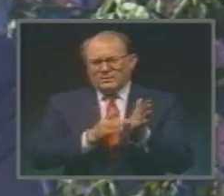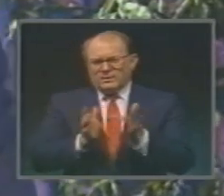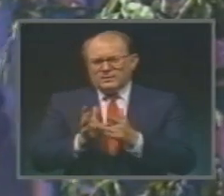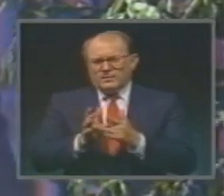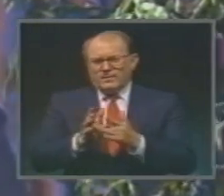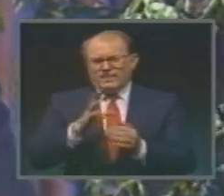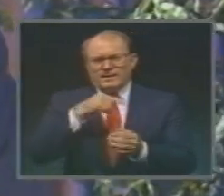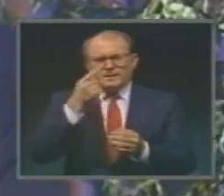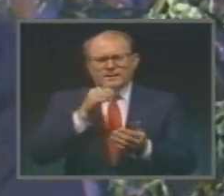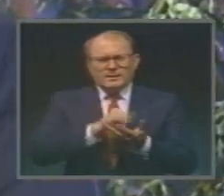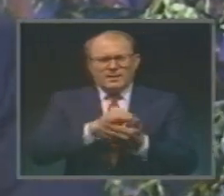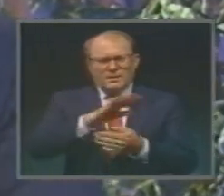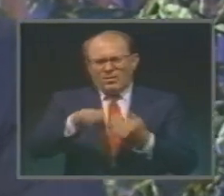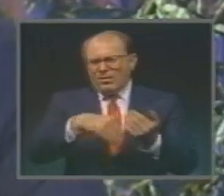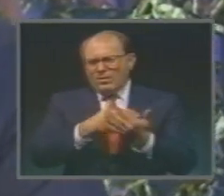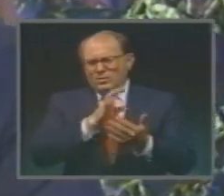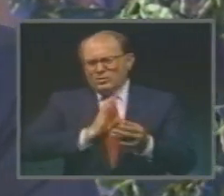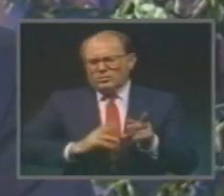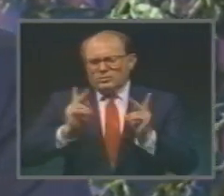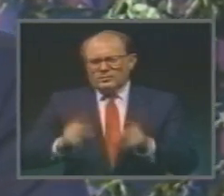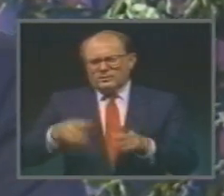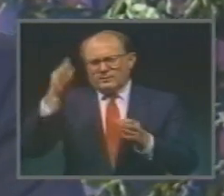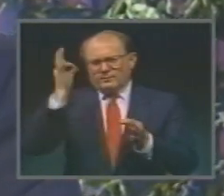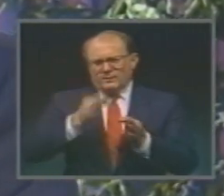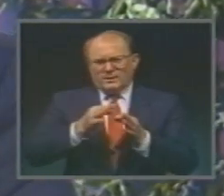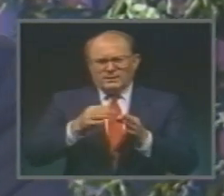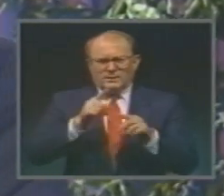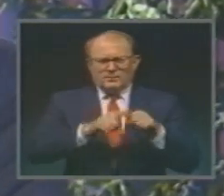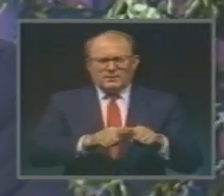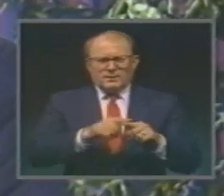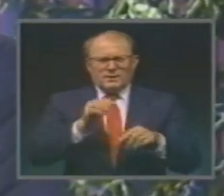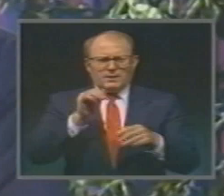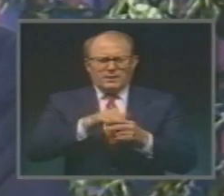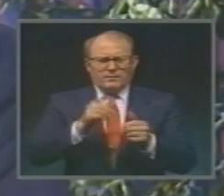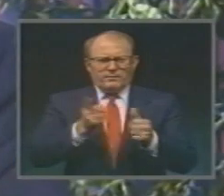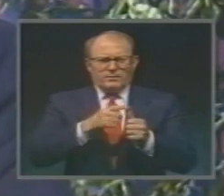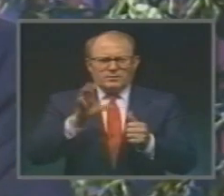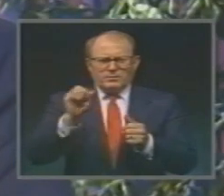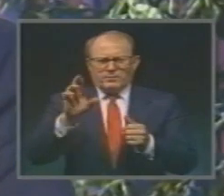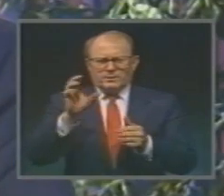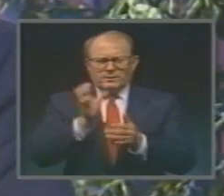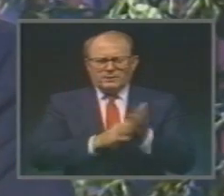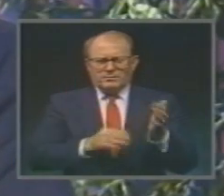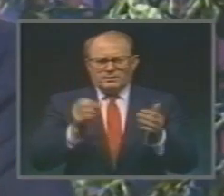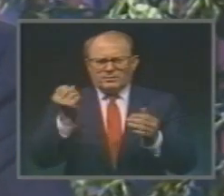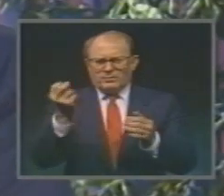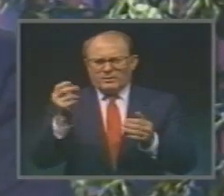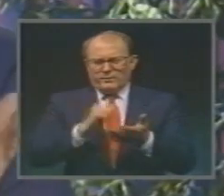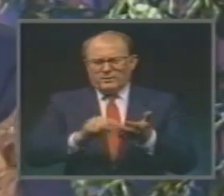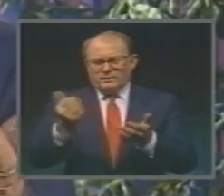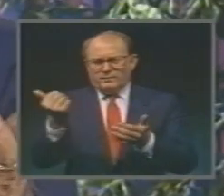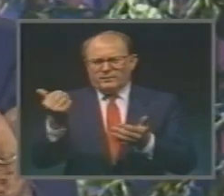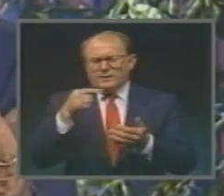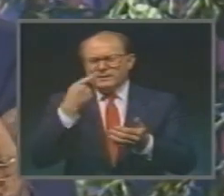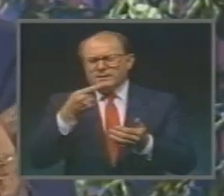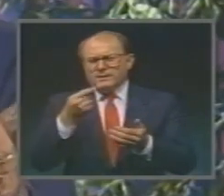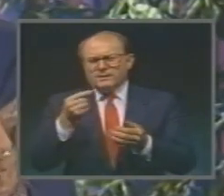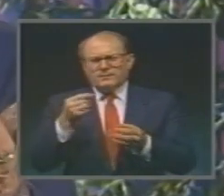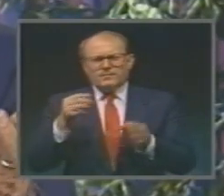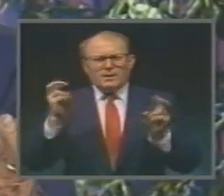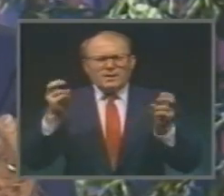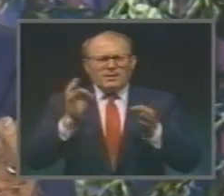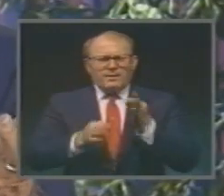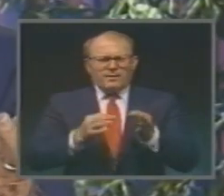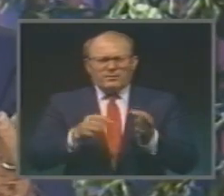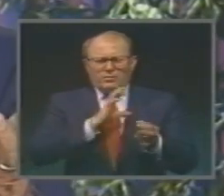that the entire Christian faith depends on it. In 1 Corinthians 15, verse 12, he asks, "Now if Christ be preached that